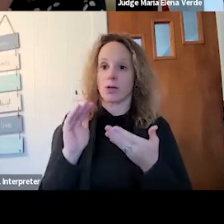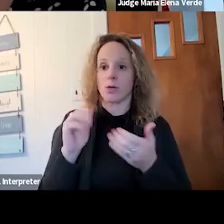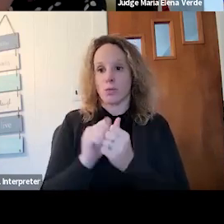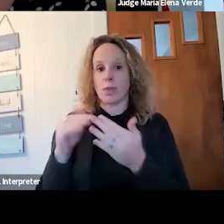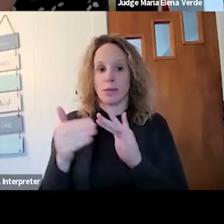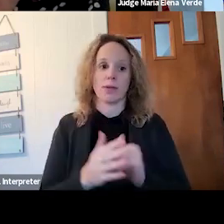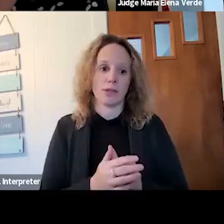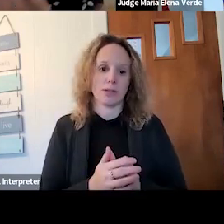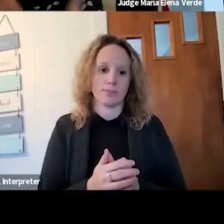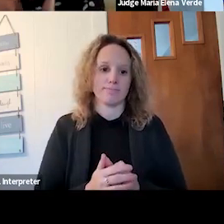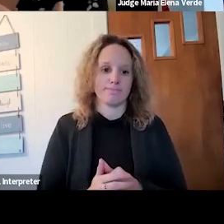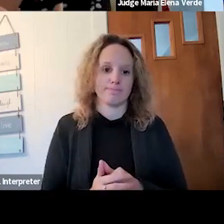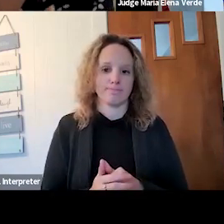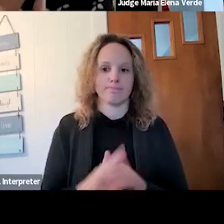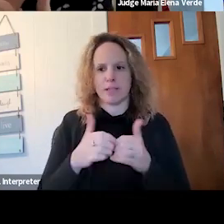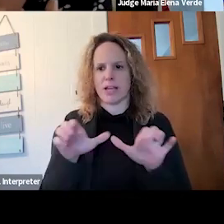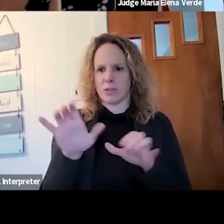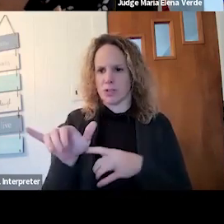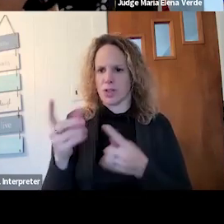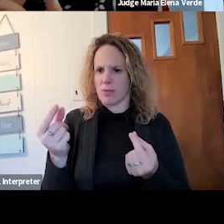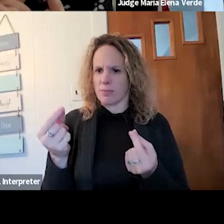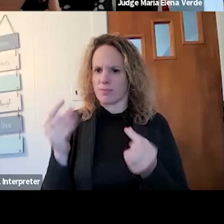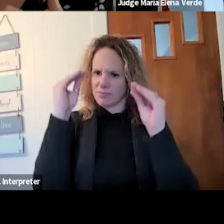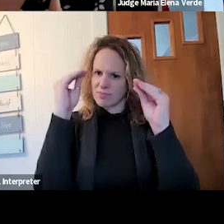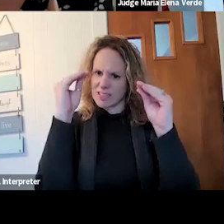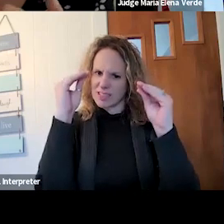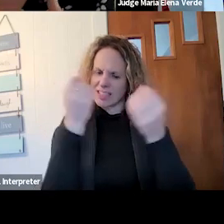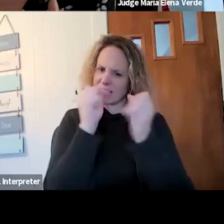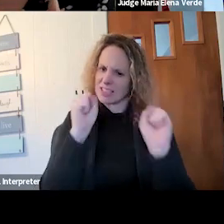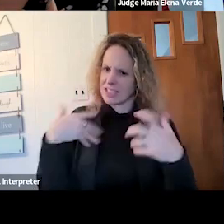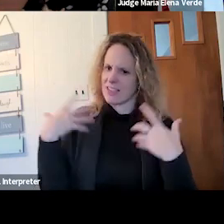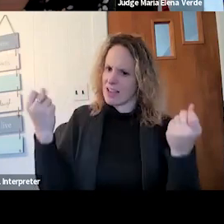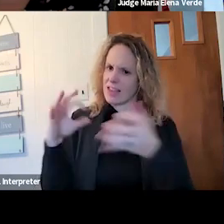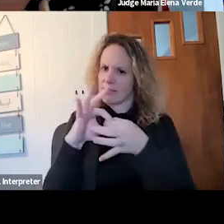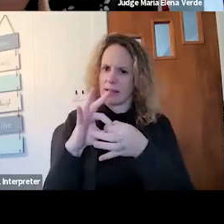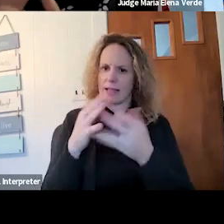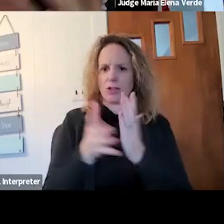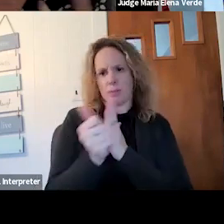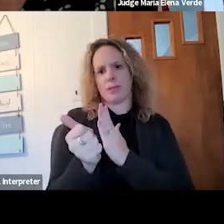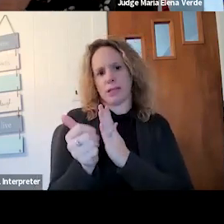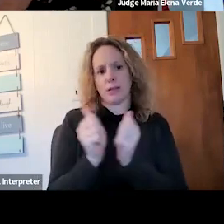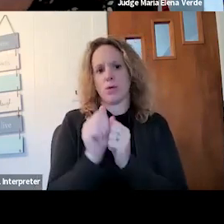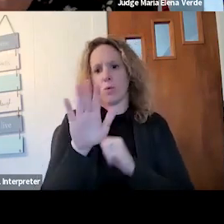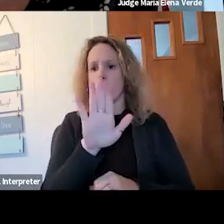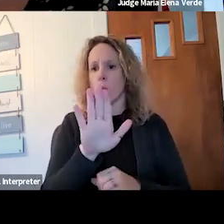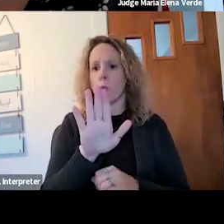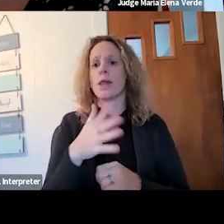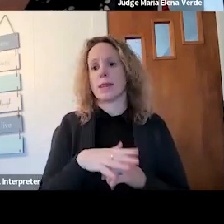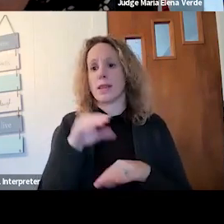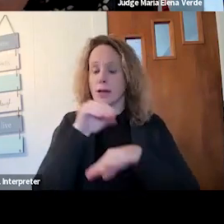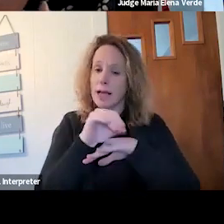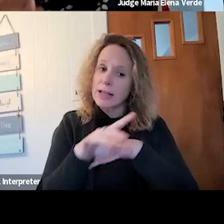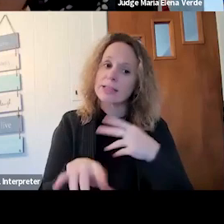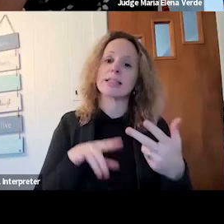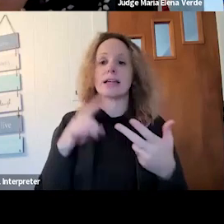communities. And the way we need to do that is really teaching those safe and healthy relationship skills through those healthy relationship counseling